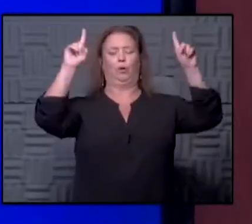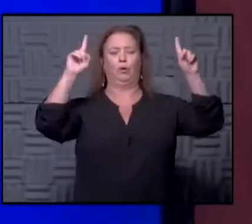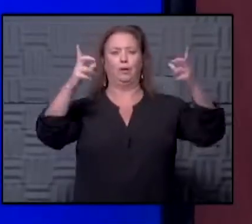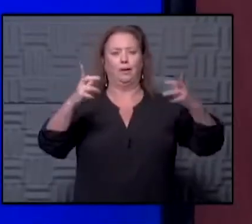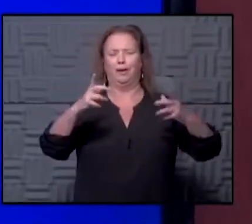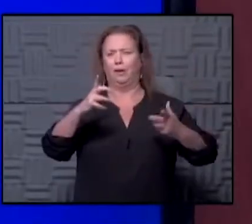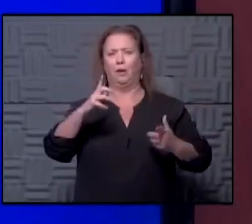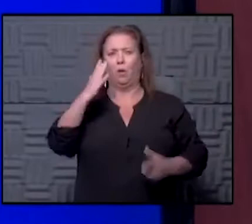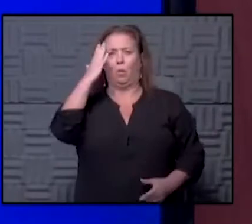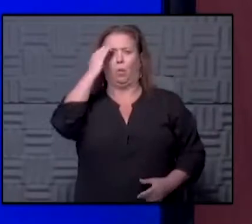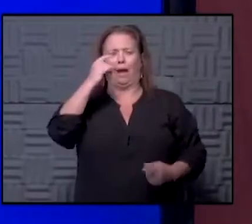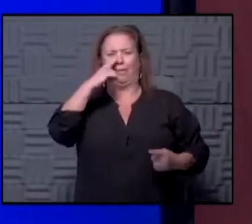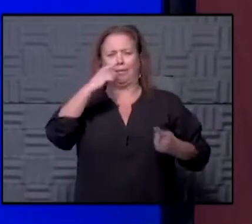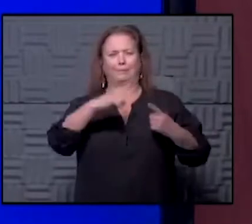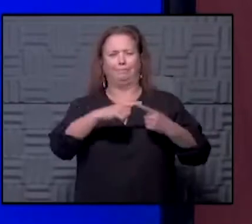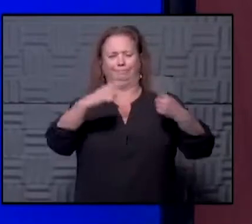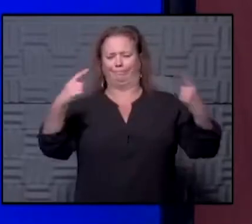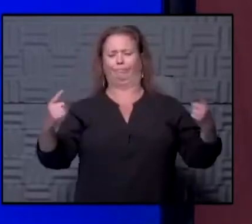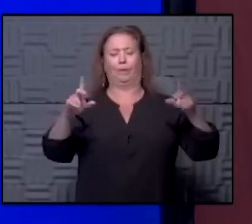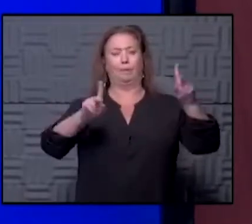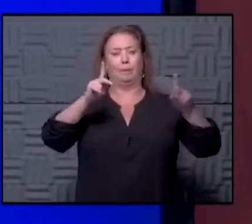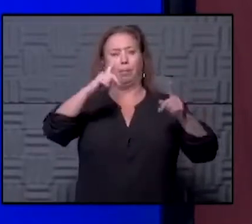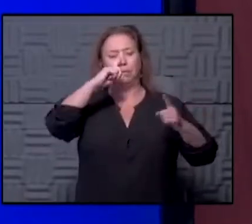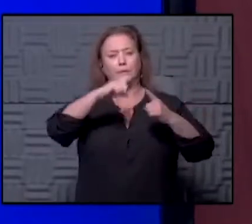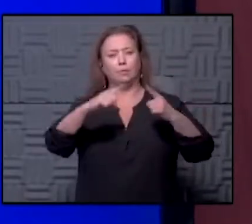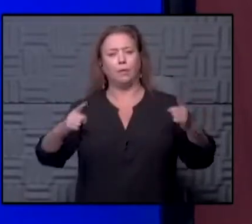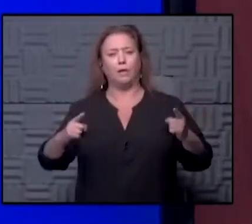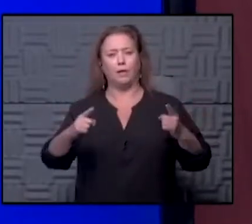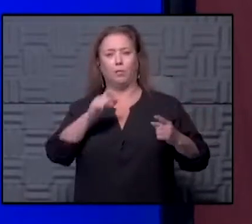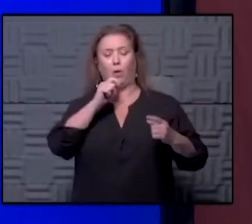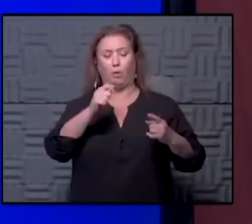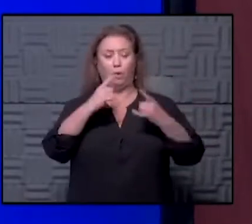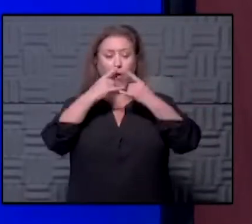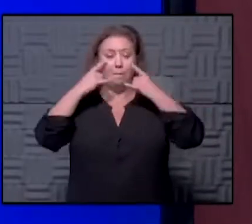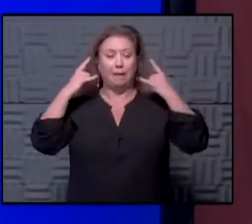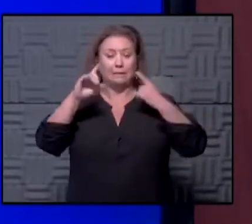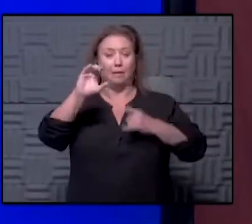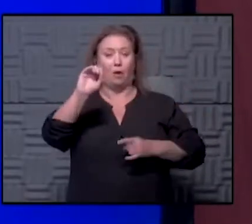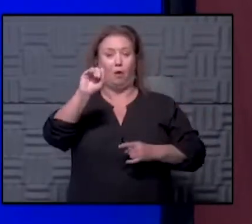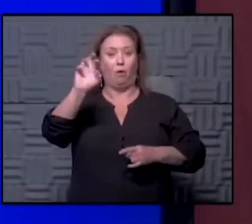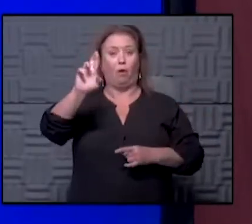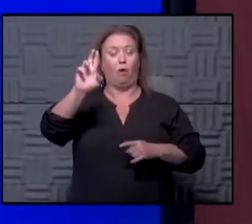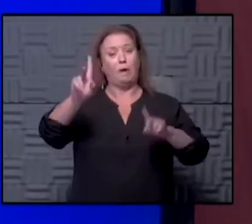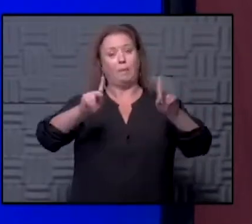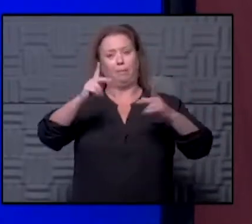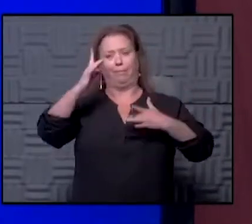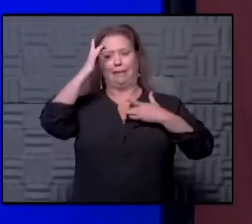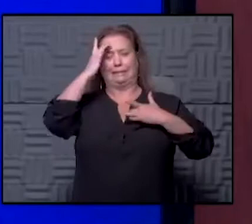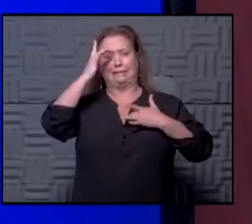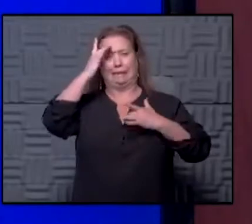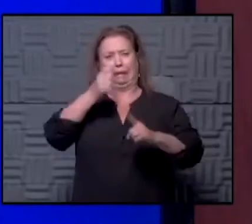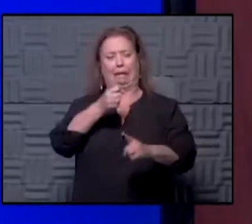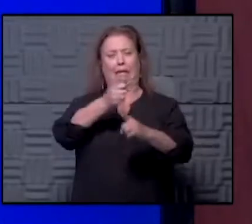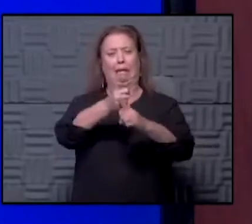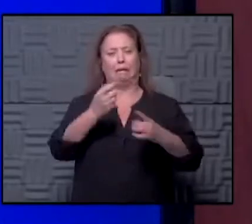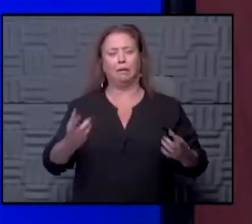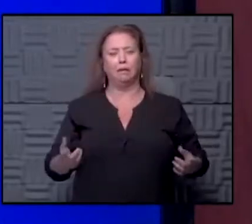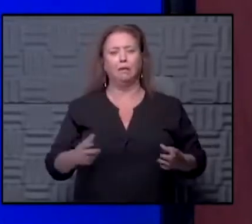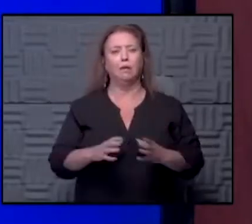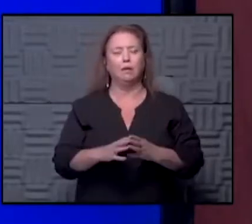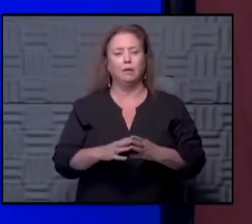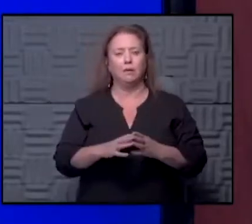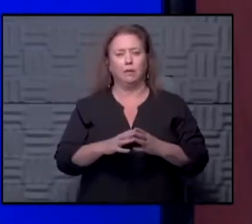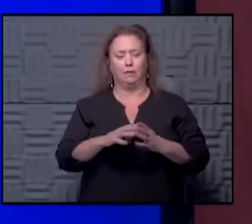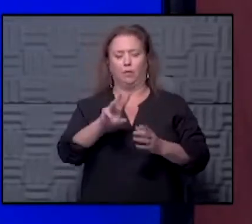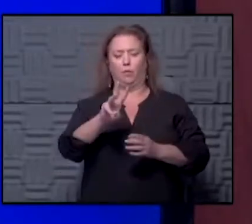be controversial. Otherwise, we wouldn't wear masks in the operating room, and people would get a lot sicker if we didn't do that. And